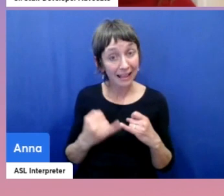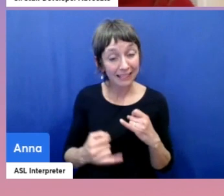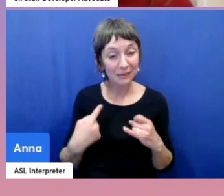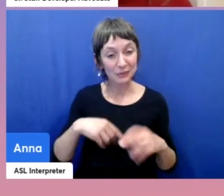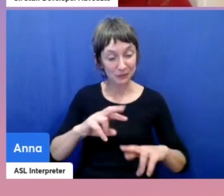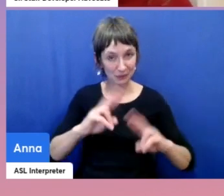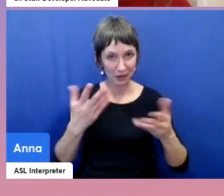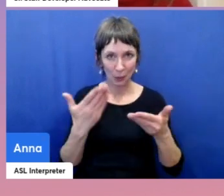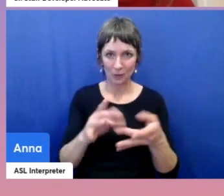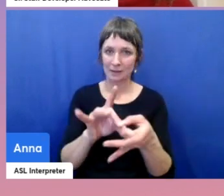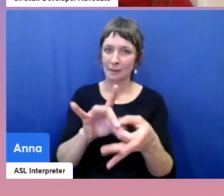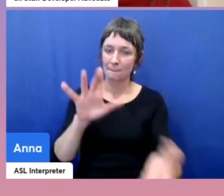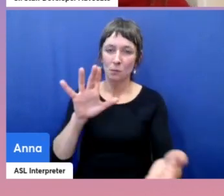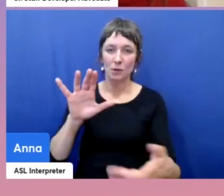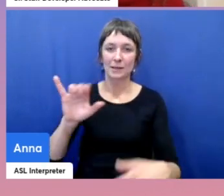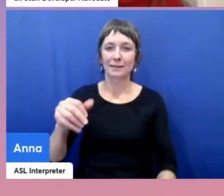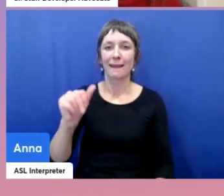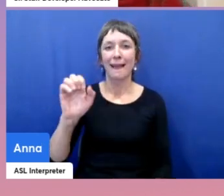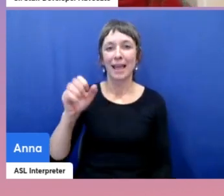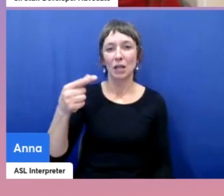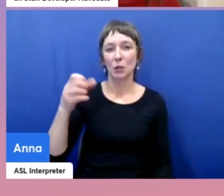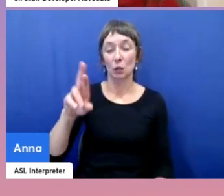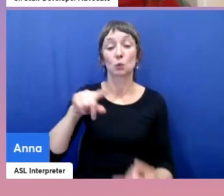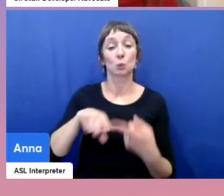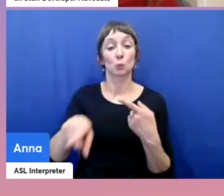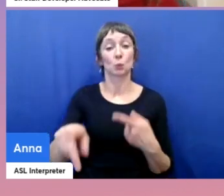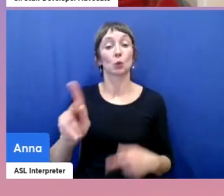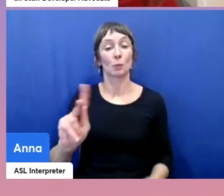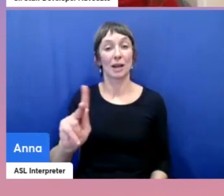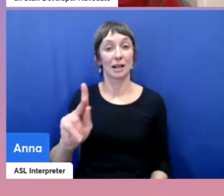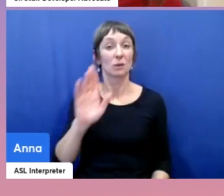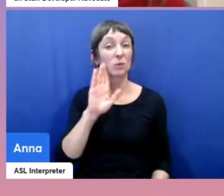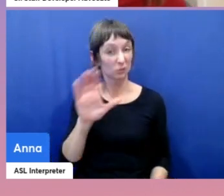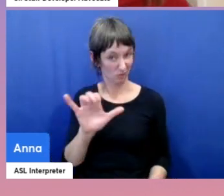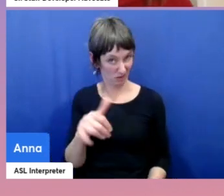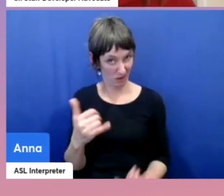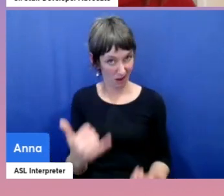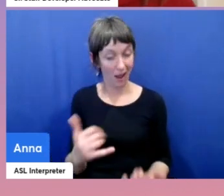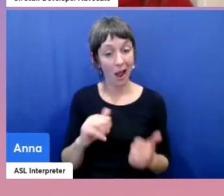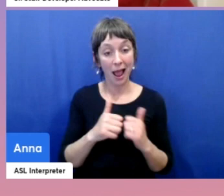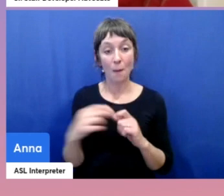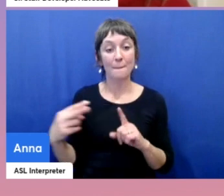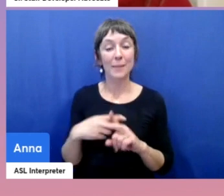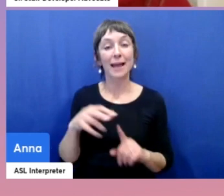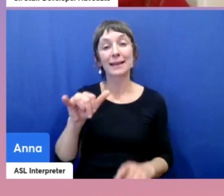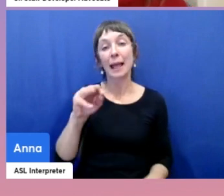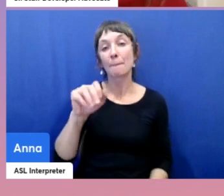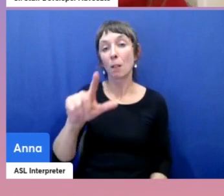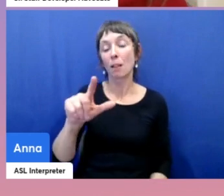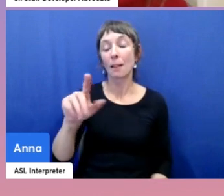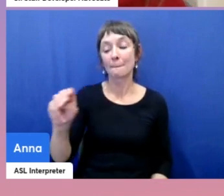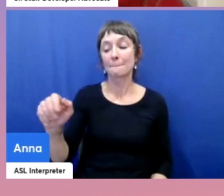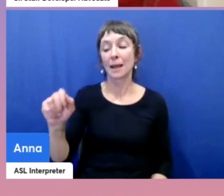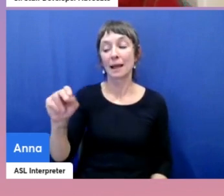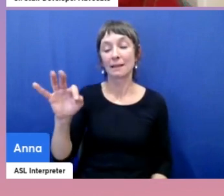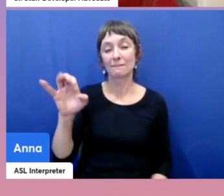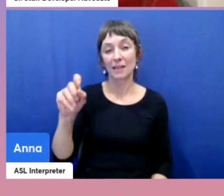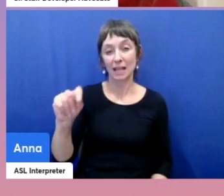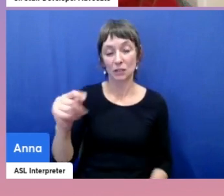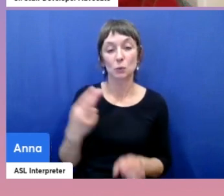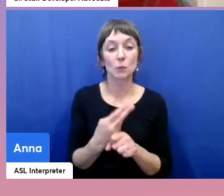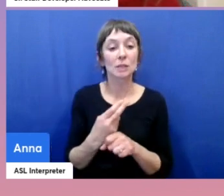to deploy Jaeger to Kubernetes. So we'll do that now by applying the YAML manifest for Jaeger using kubectl